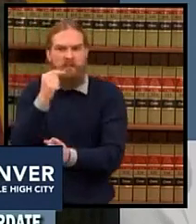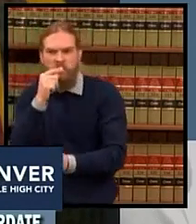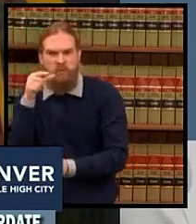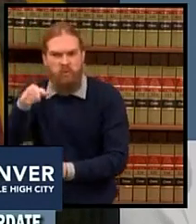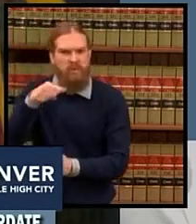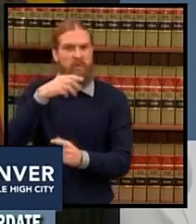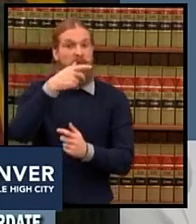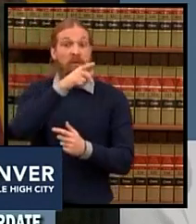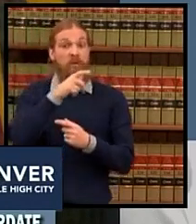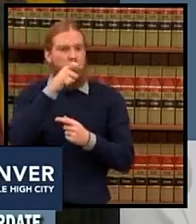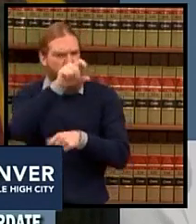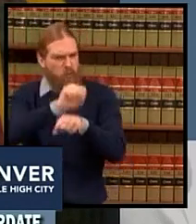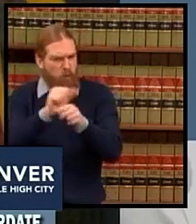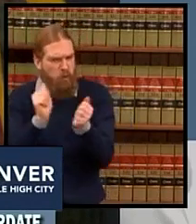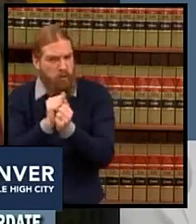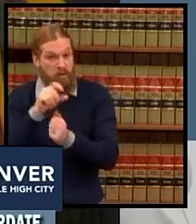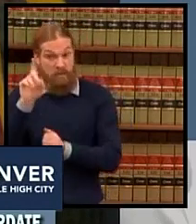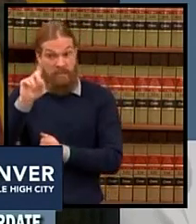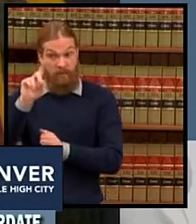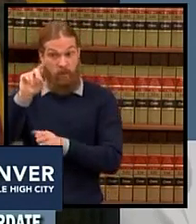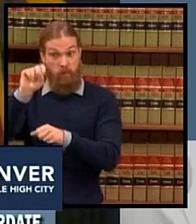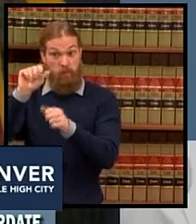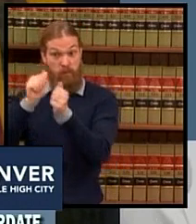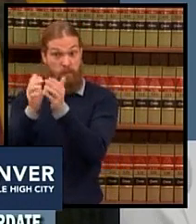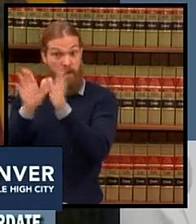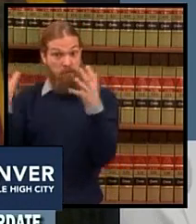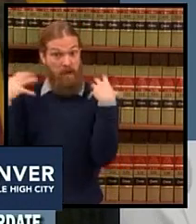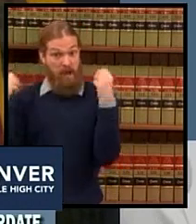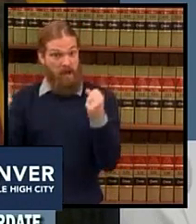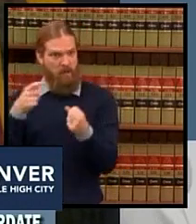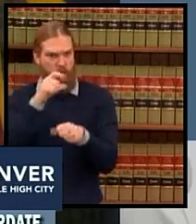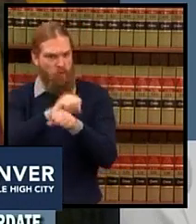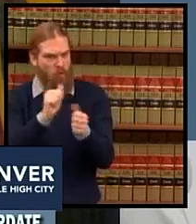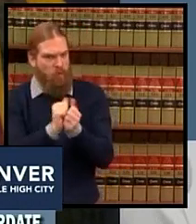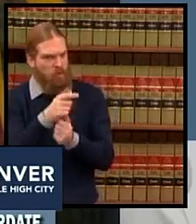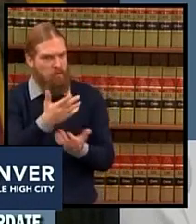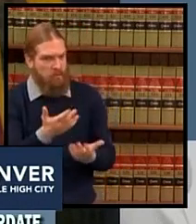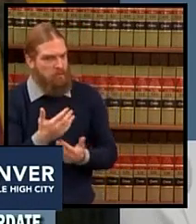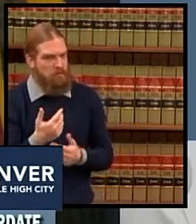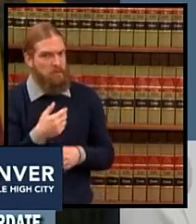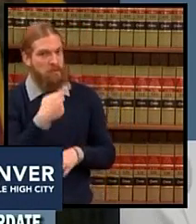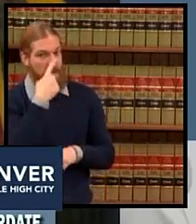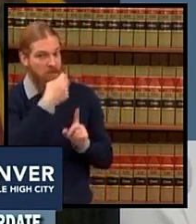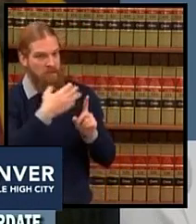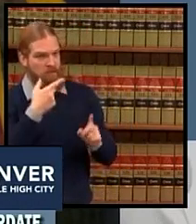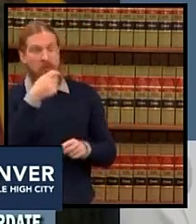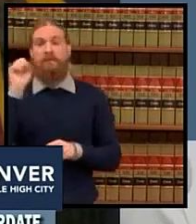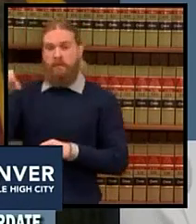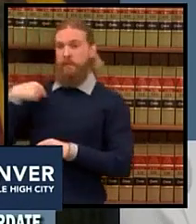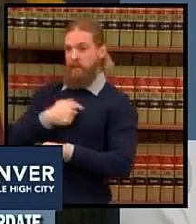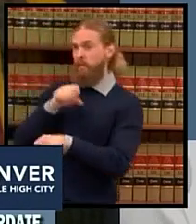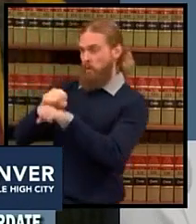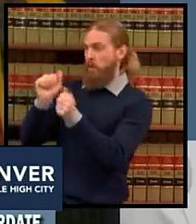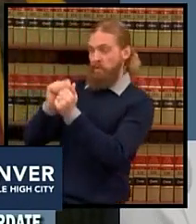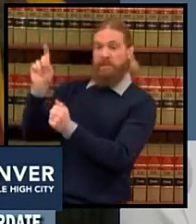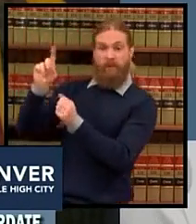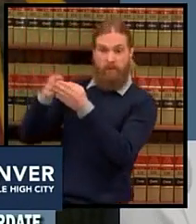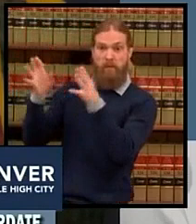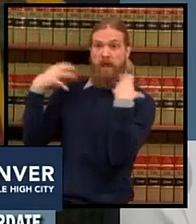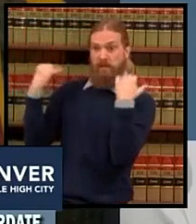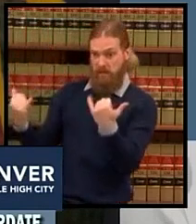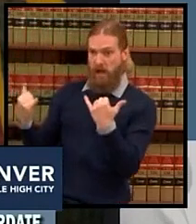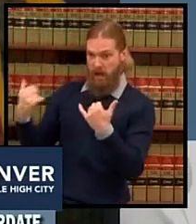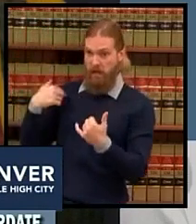the vaccines? Yeah, I'll let Bob come forward, but we are working with Denver Health as our partner on this. And before I turn to Bob, let me